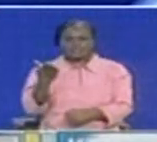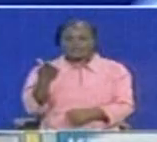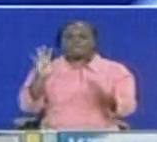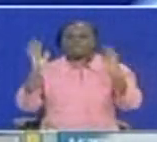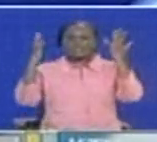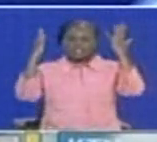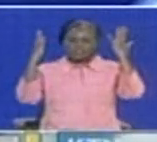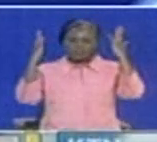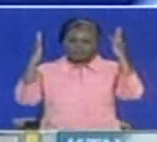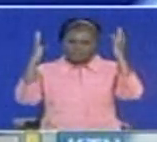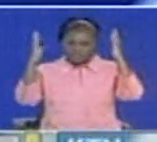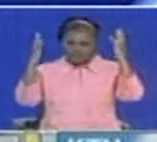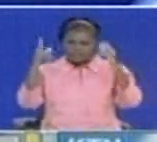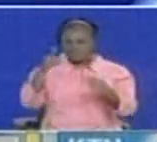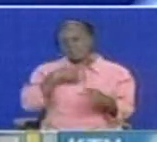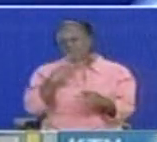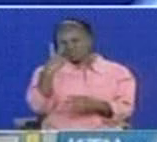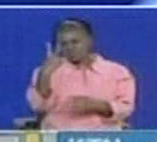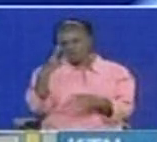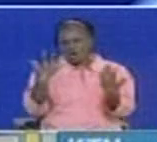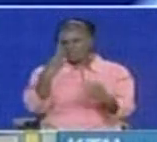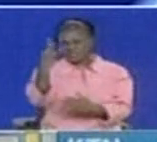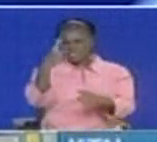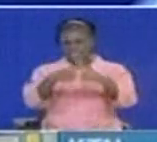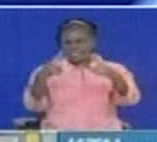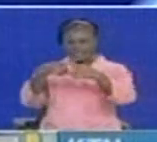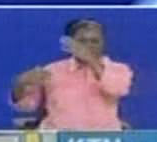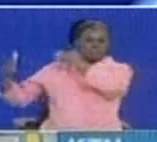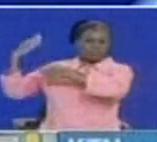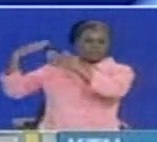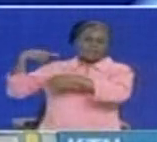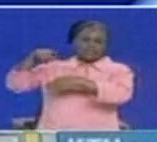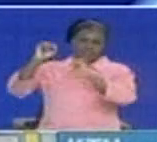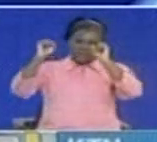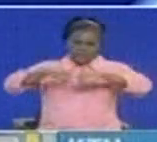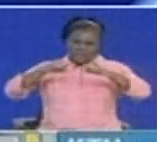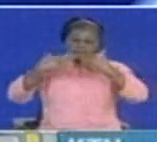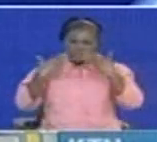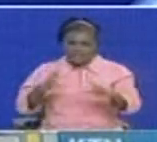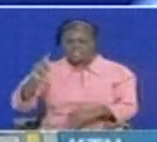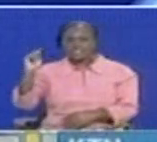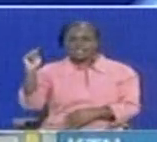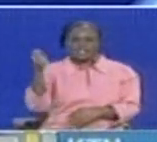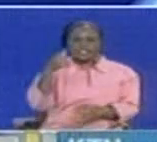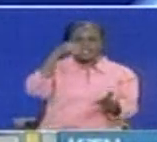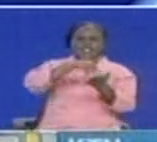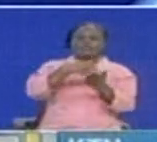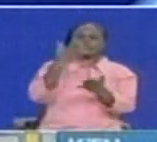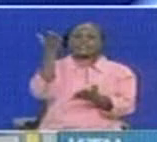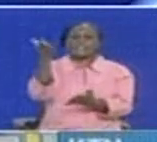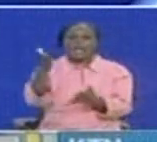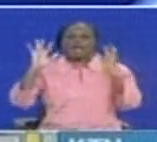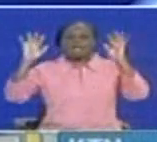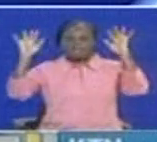Festival, I think about 2-3 years ago. And a deal was struck to have Kenya go to the Folklife